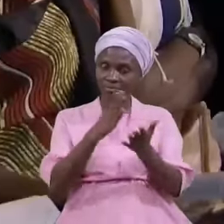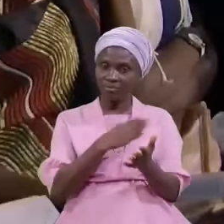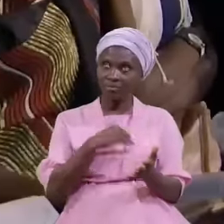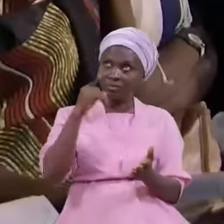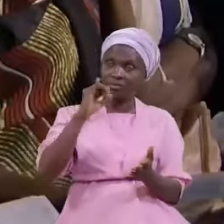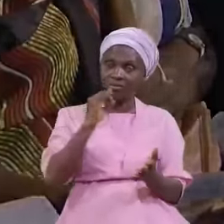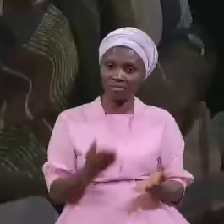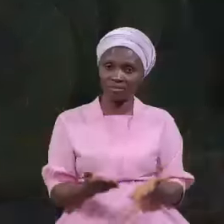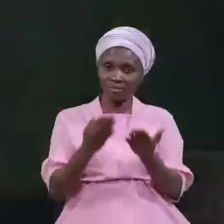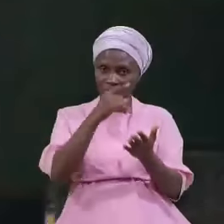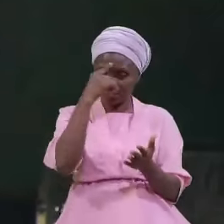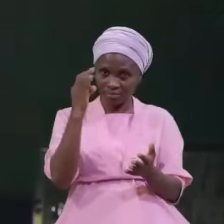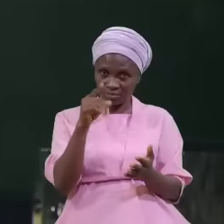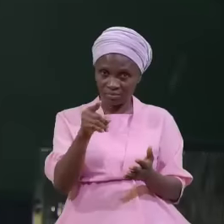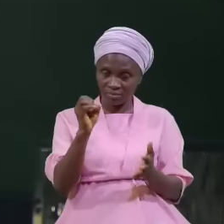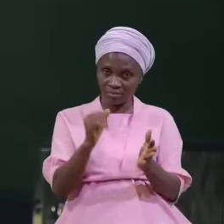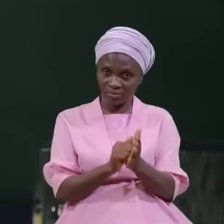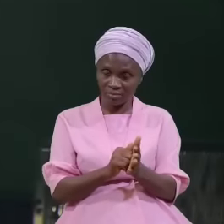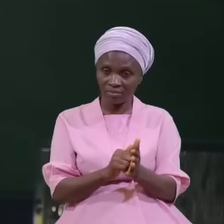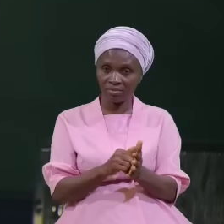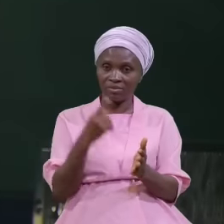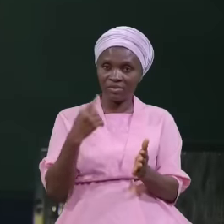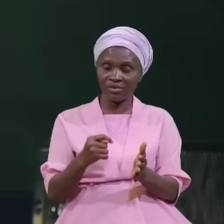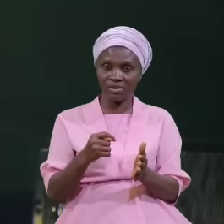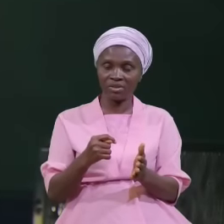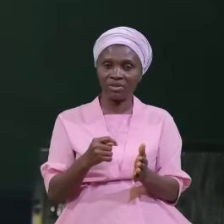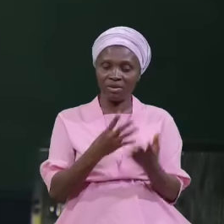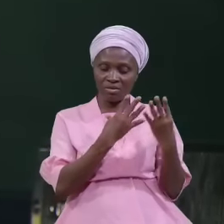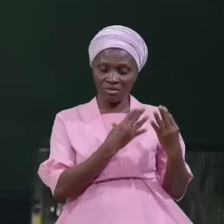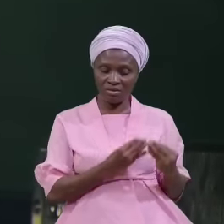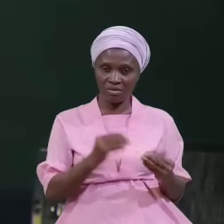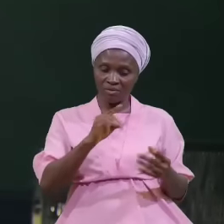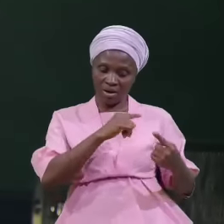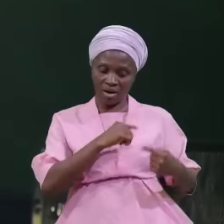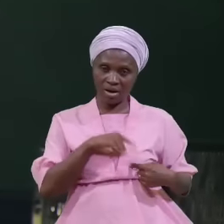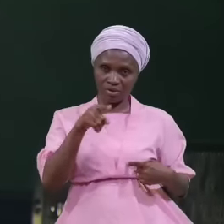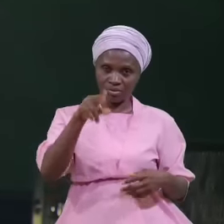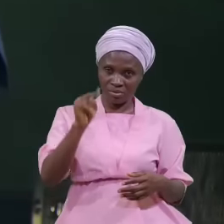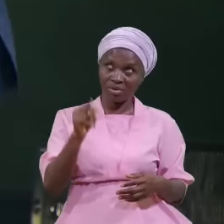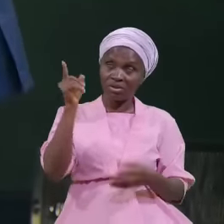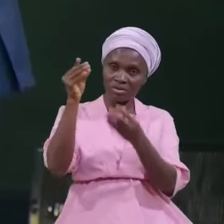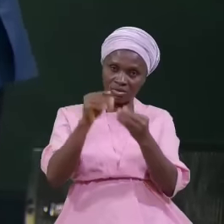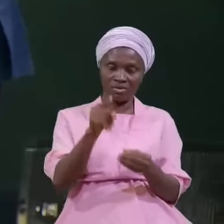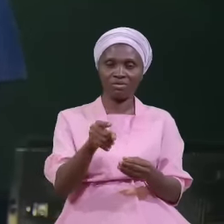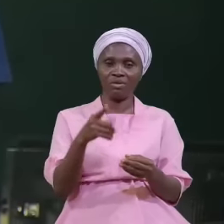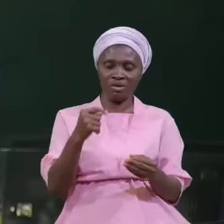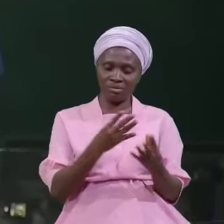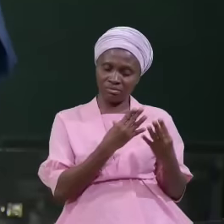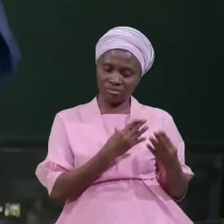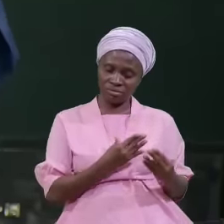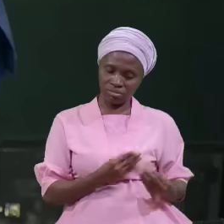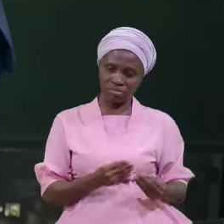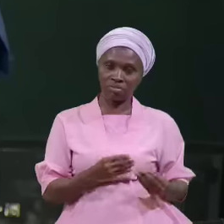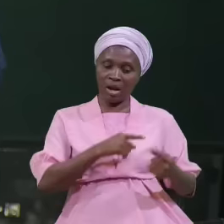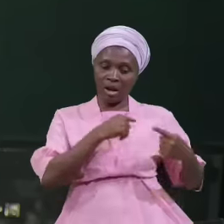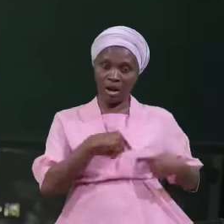that the broken heart you need, he'll give that to you. The contrite heart you need, he'll give that to you. The sorrow